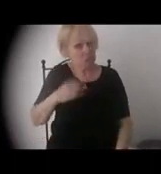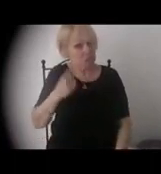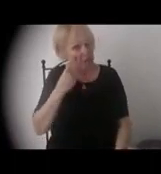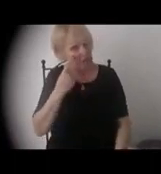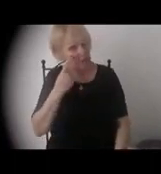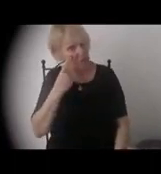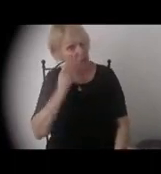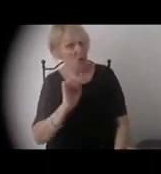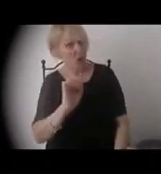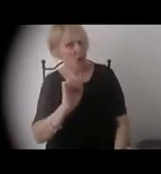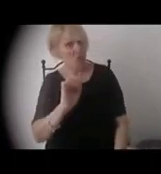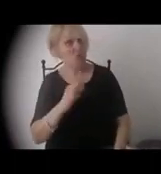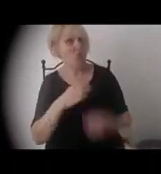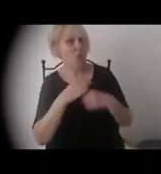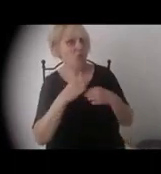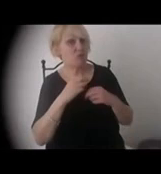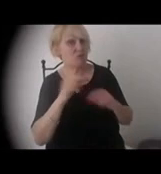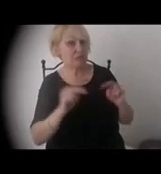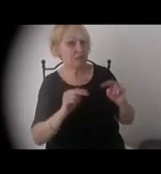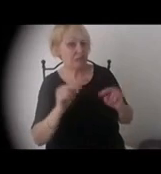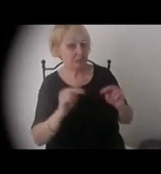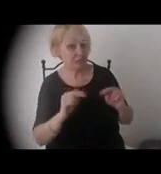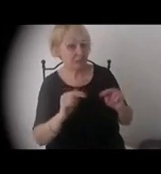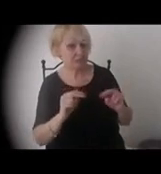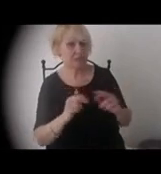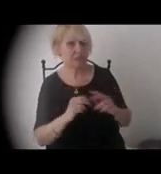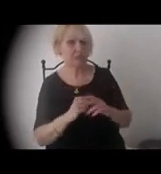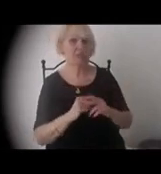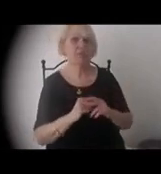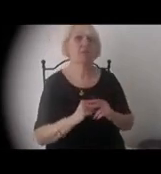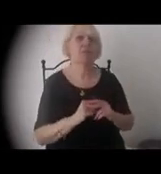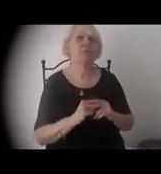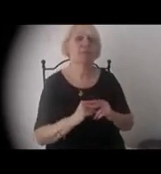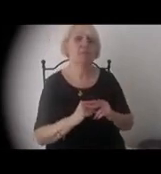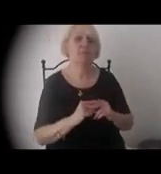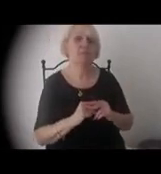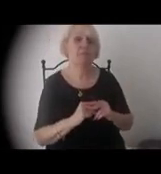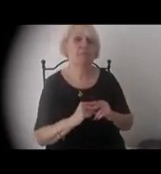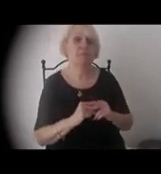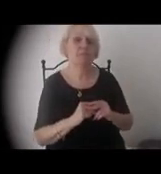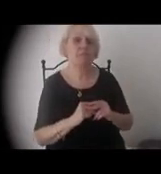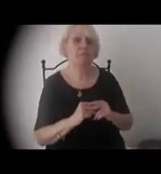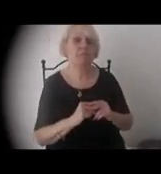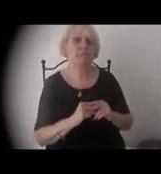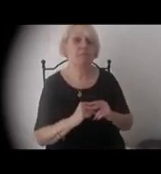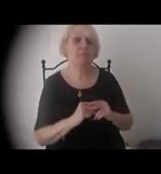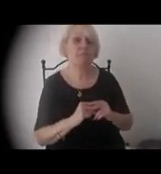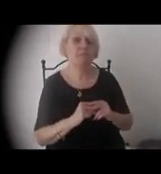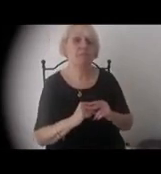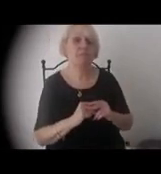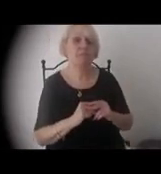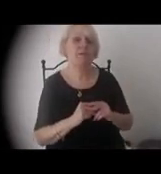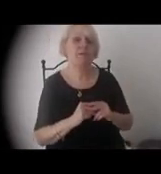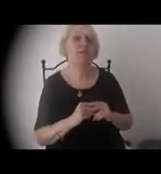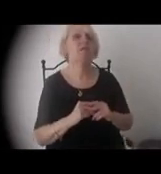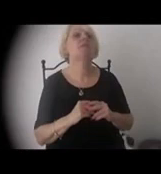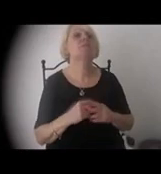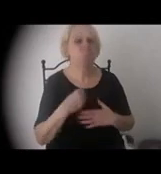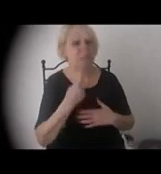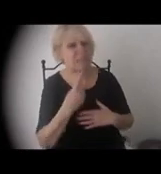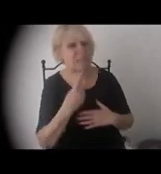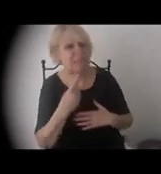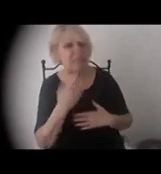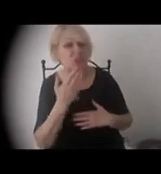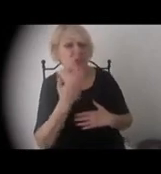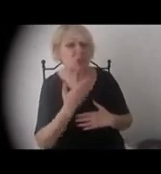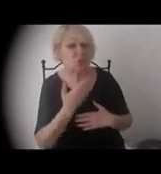sometimes when you're heavily involved in something, you can't see the wood for the trees. And a couple of examples of that, we just say to schools, yeah, you may